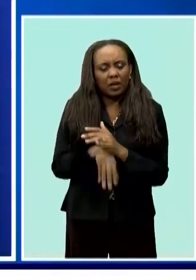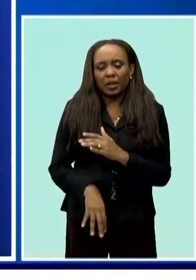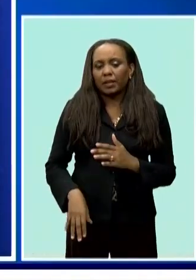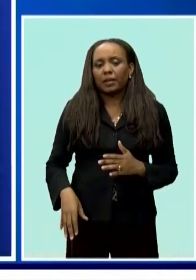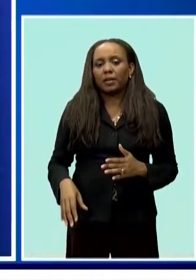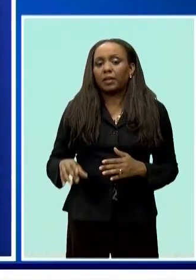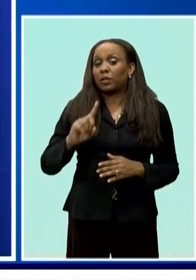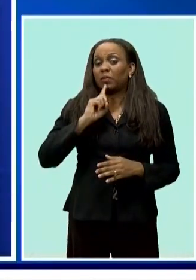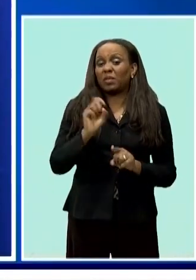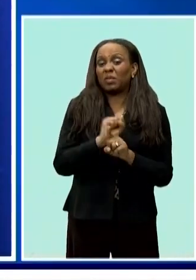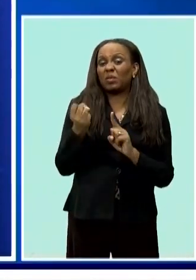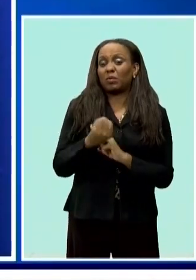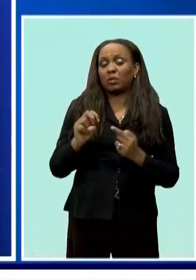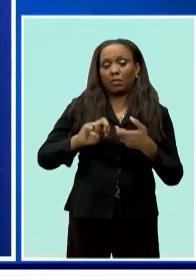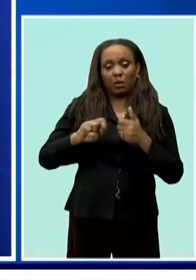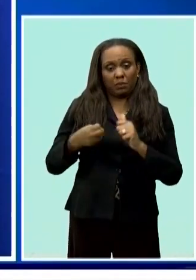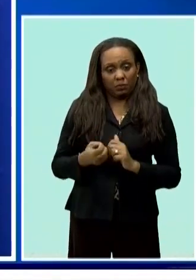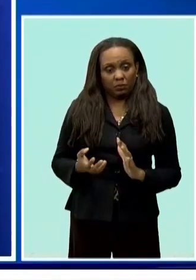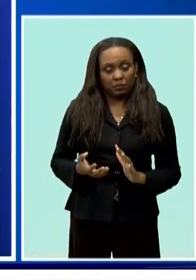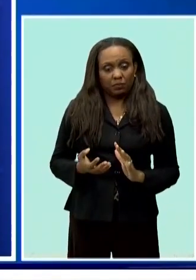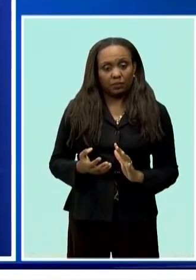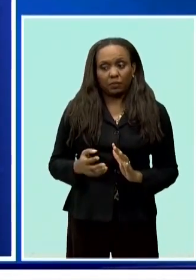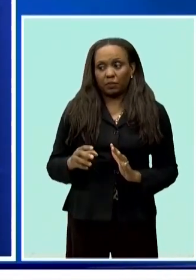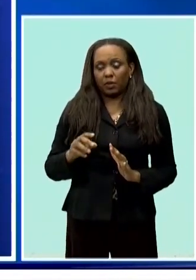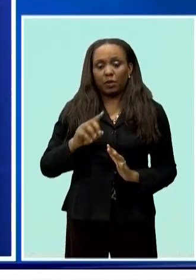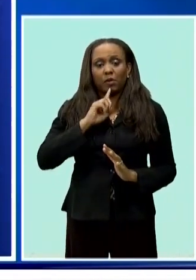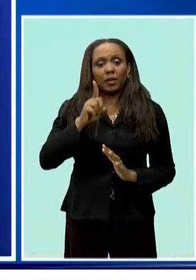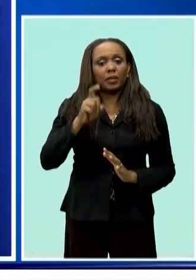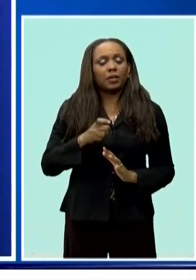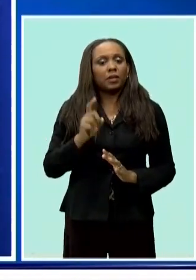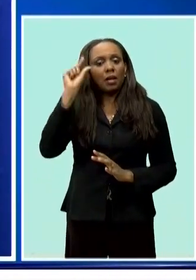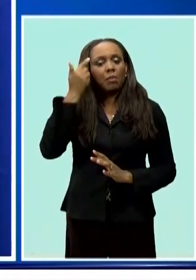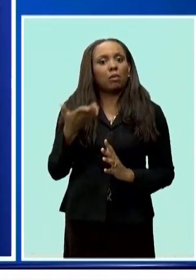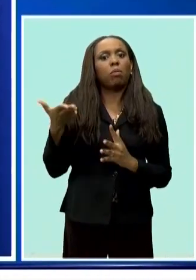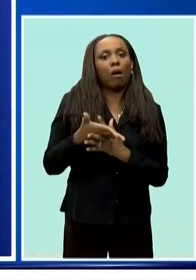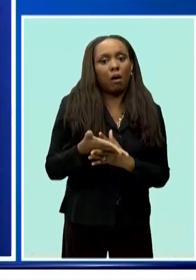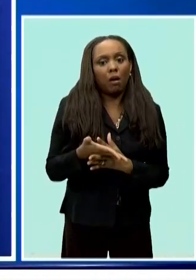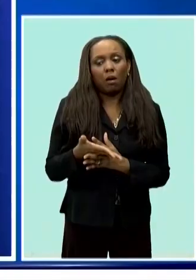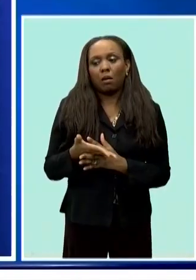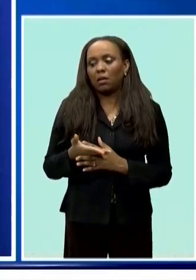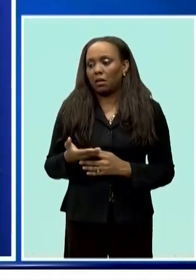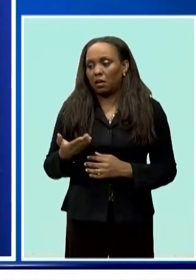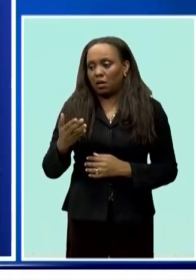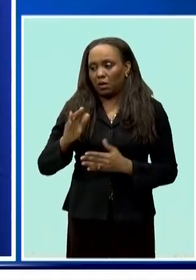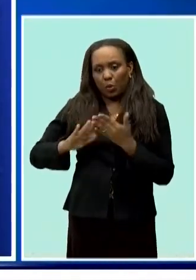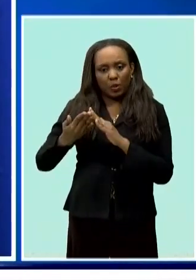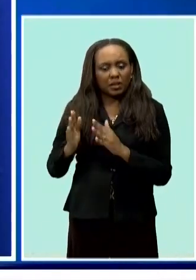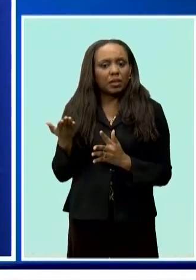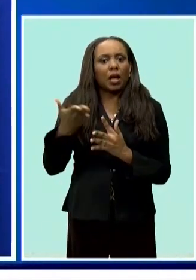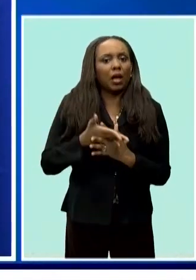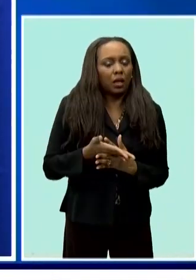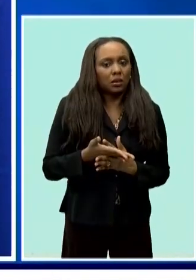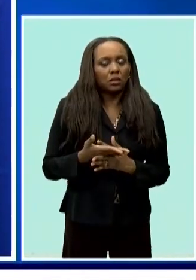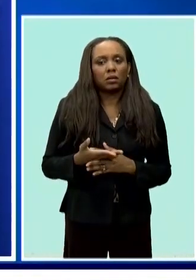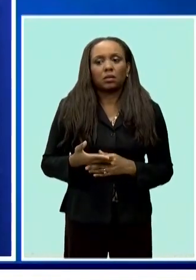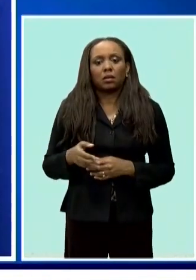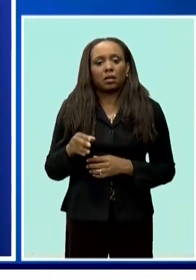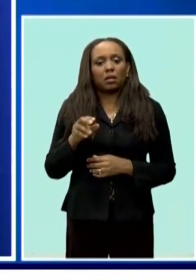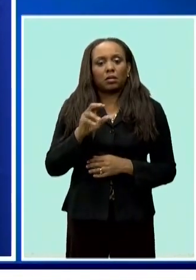People Empowerment and Elder Affairs Cynthia Ford says this trend can be linked to the breakdown of the family structure in